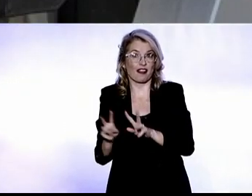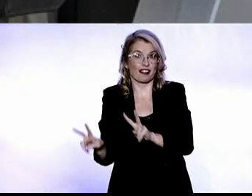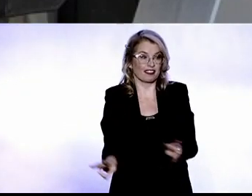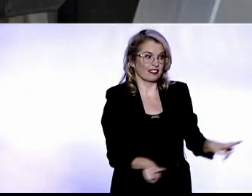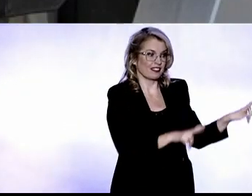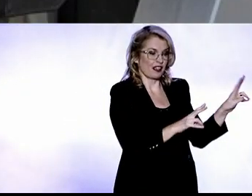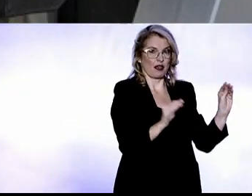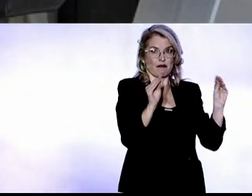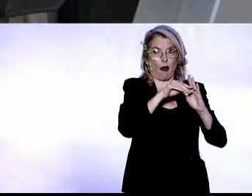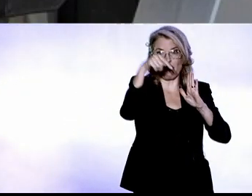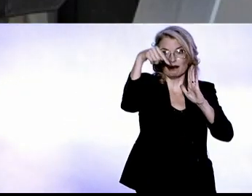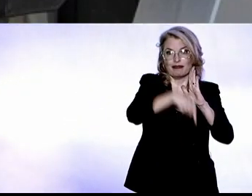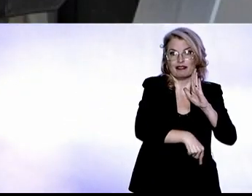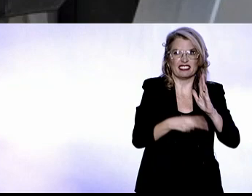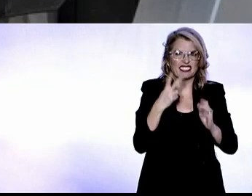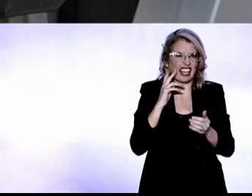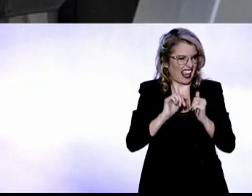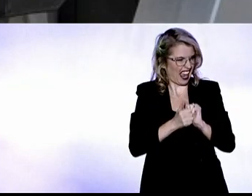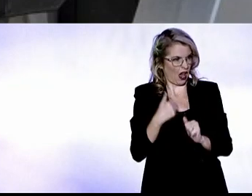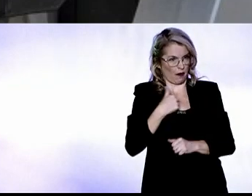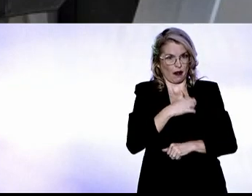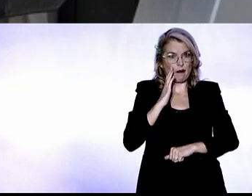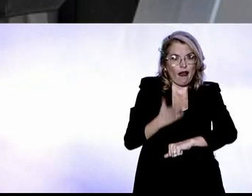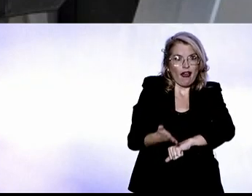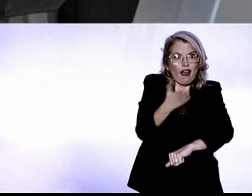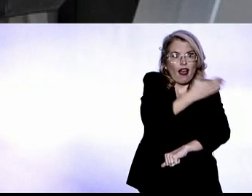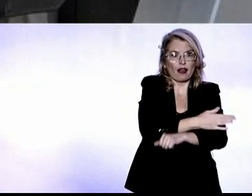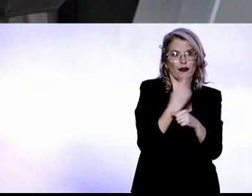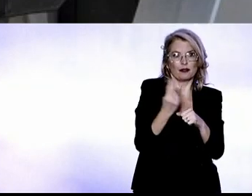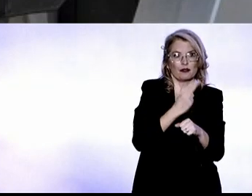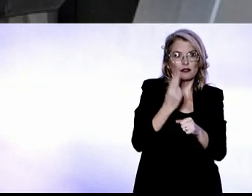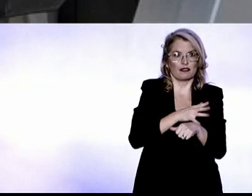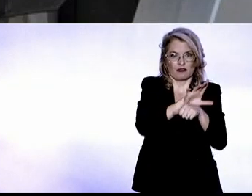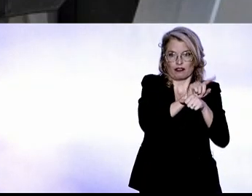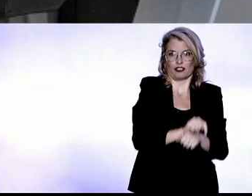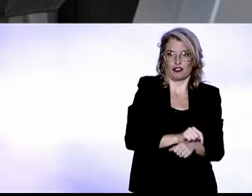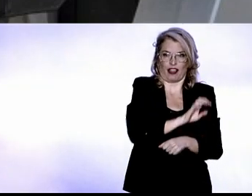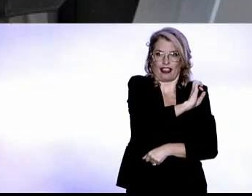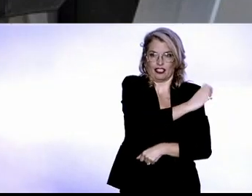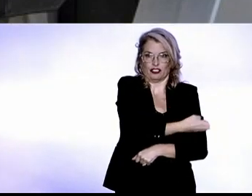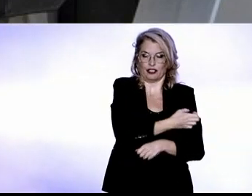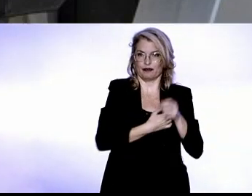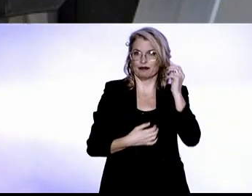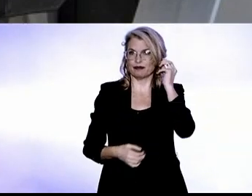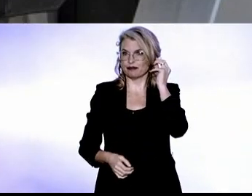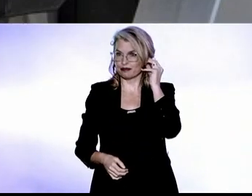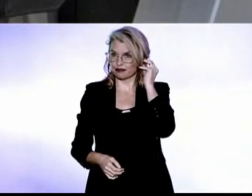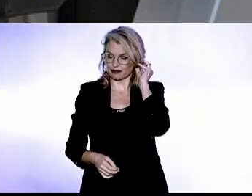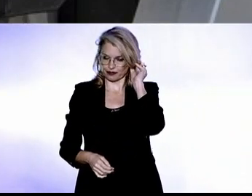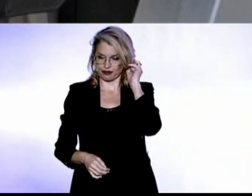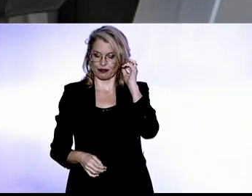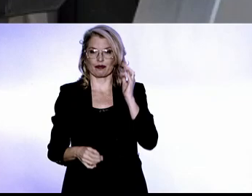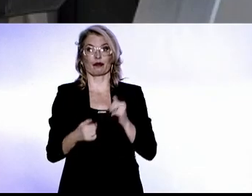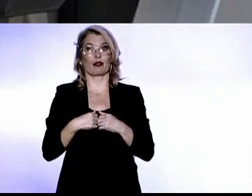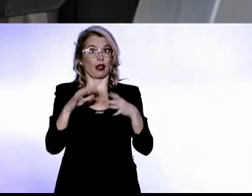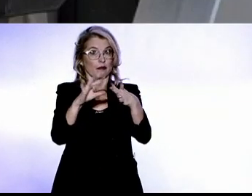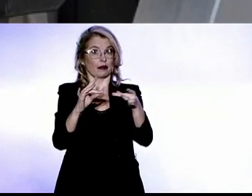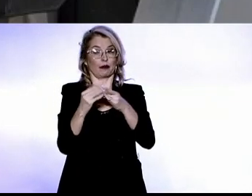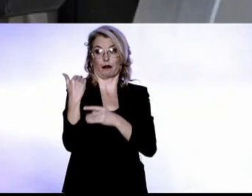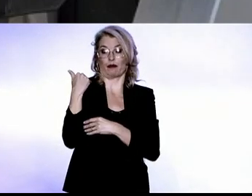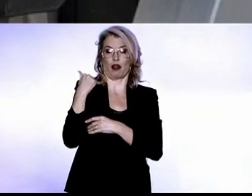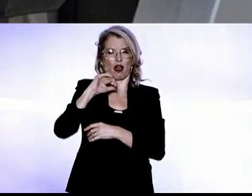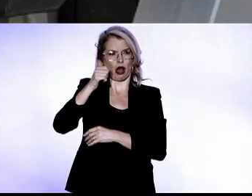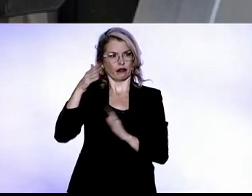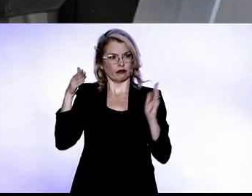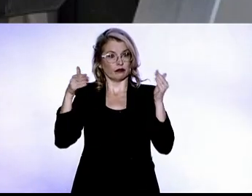by looking in more detail at how we are enhancing the use of traditional energies. As I mentioned, a major focus